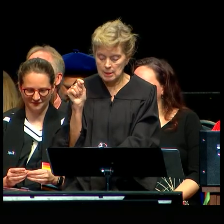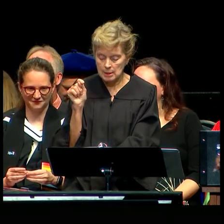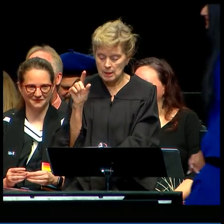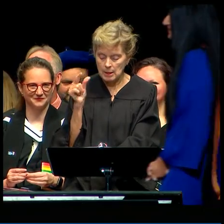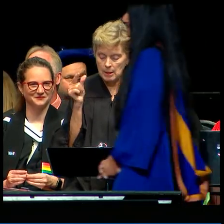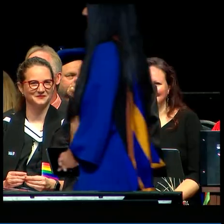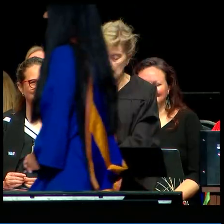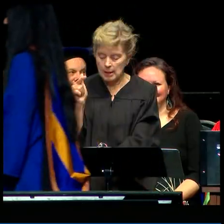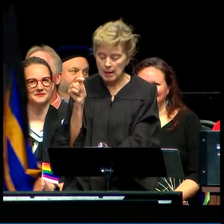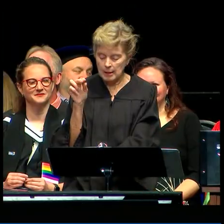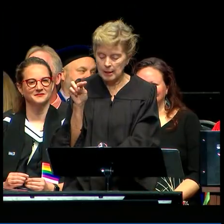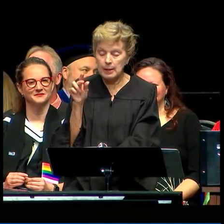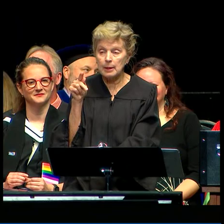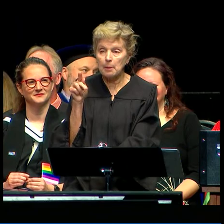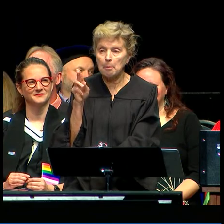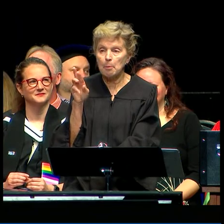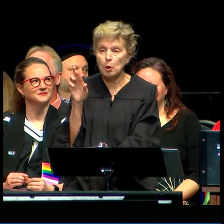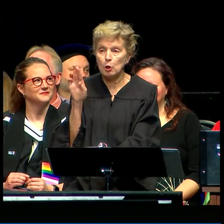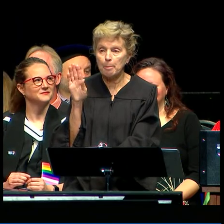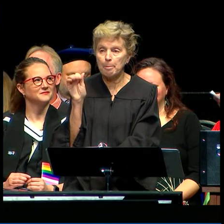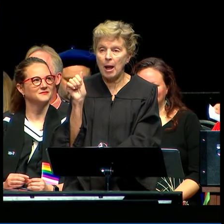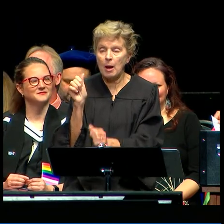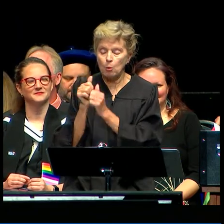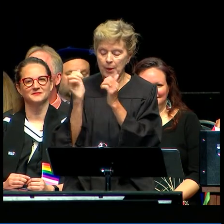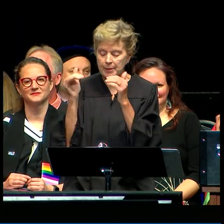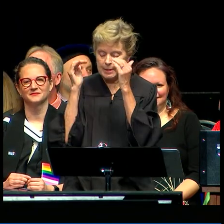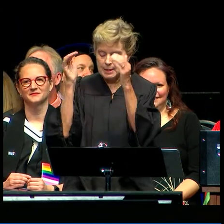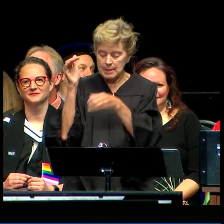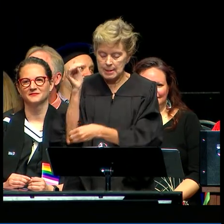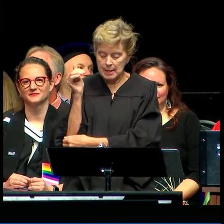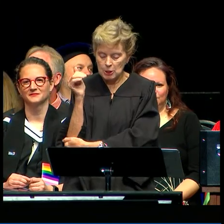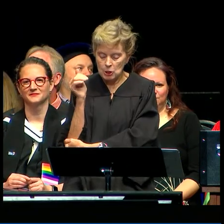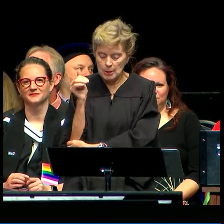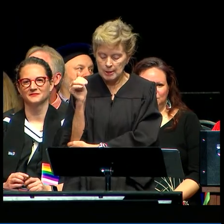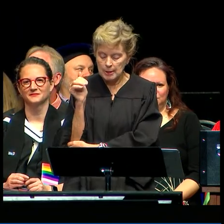Gagan Purba, with distinction.